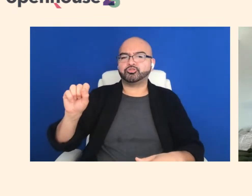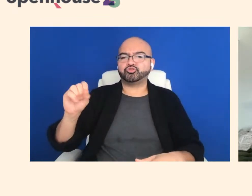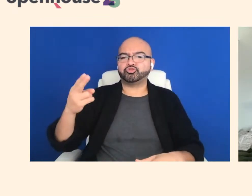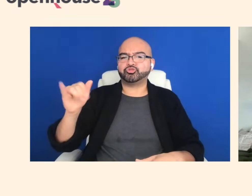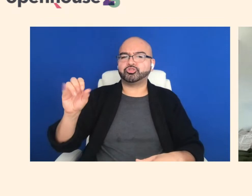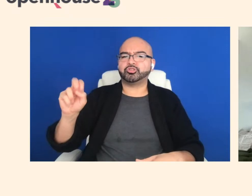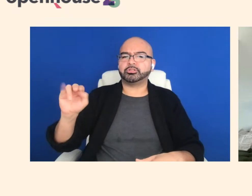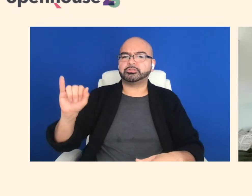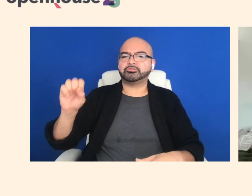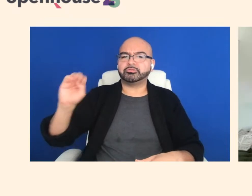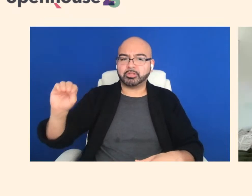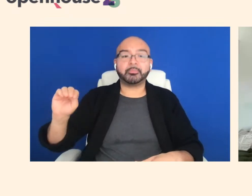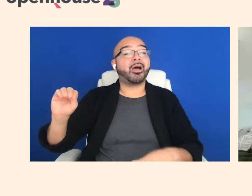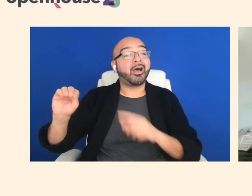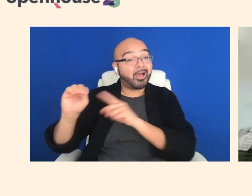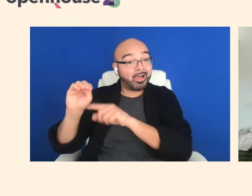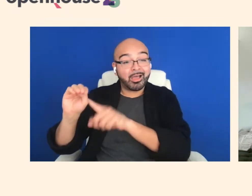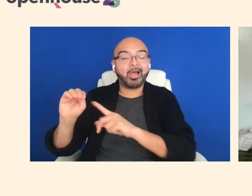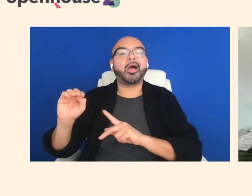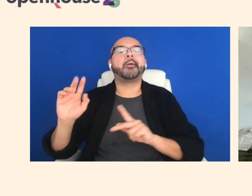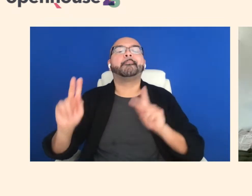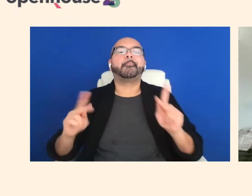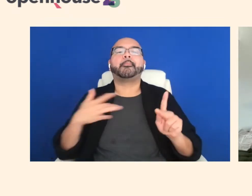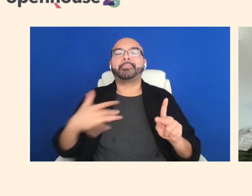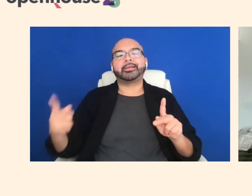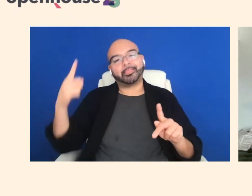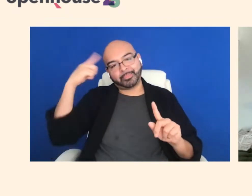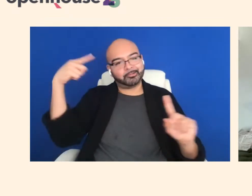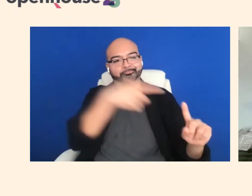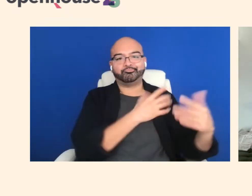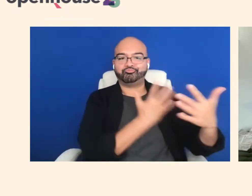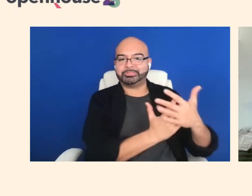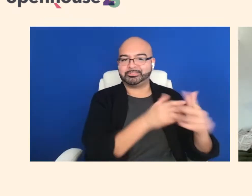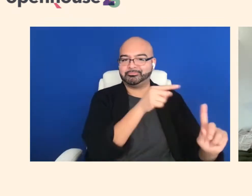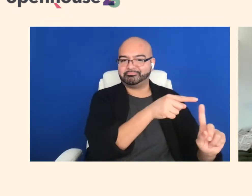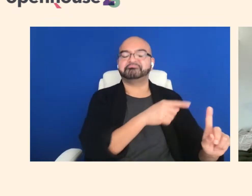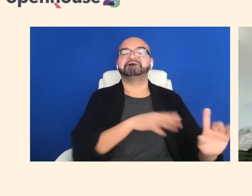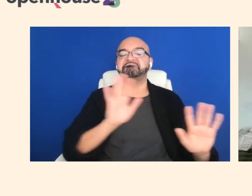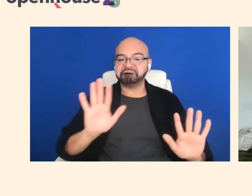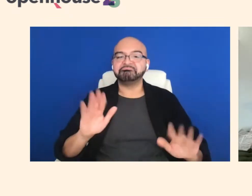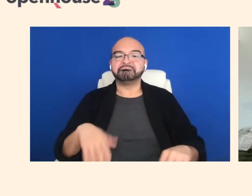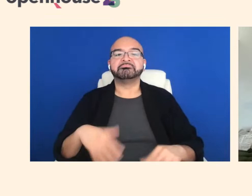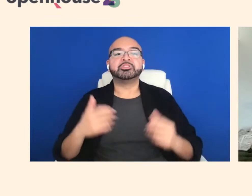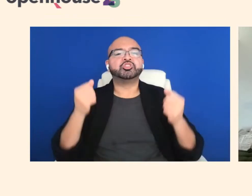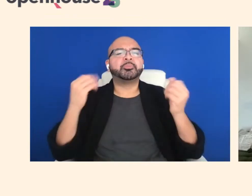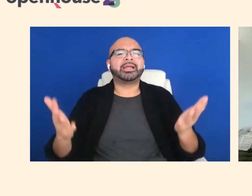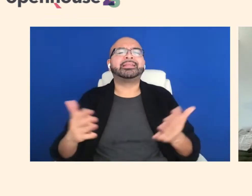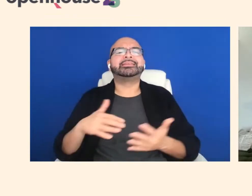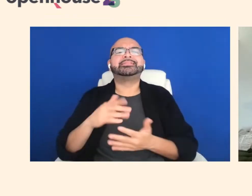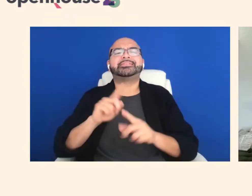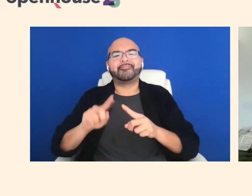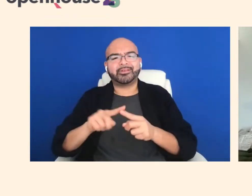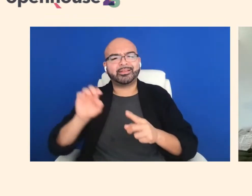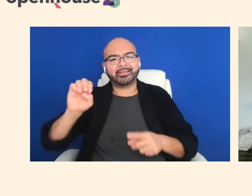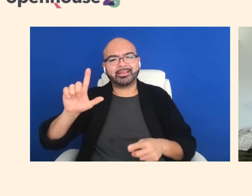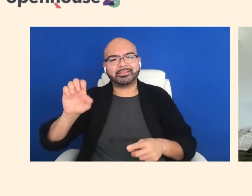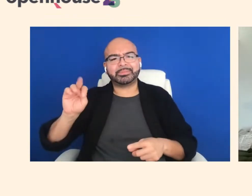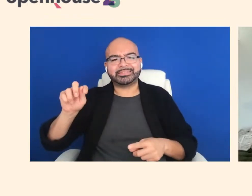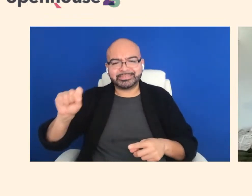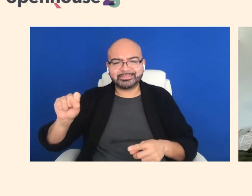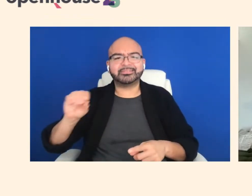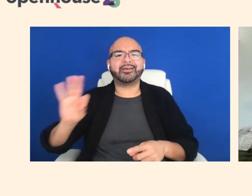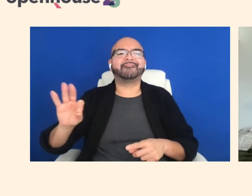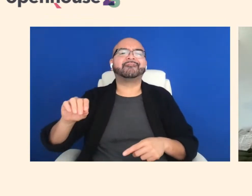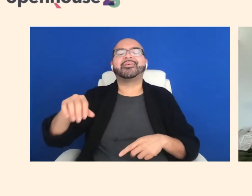people immediately think of the prison state. And there are so many elements of like an abolitionist mindset